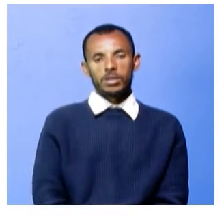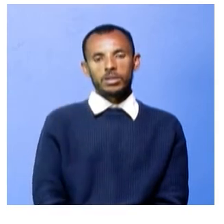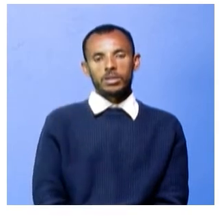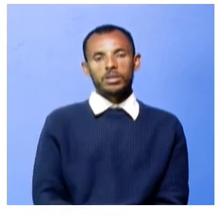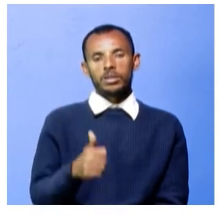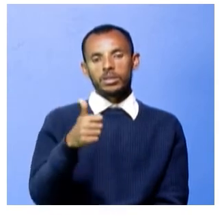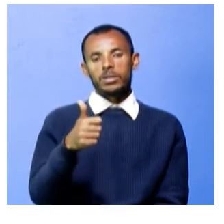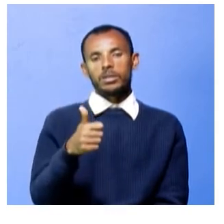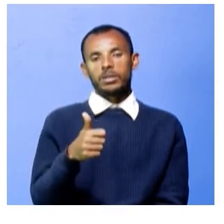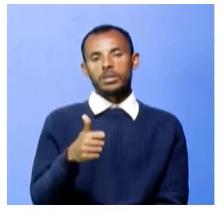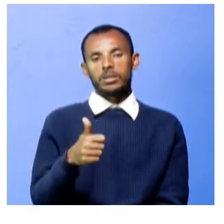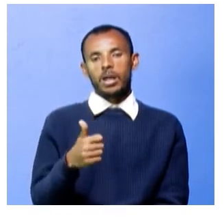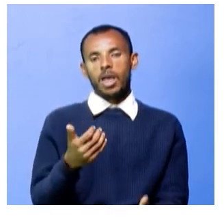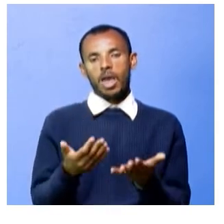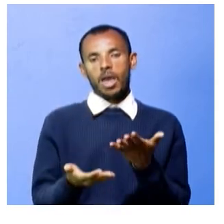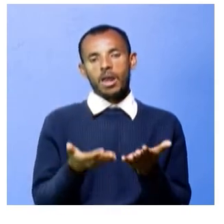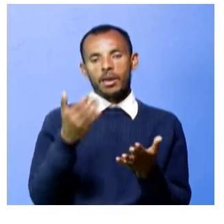A, head,